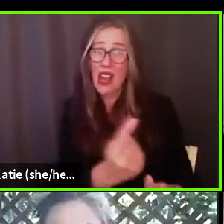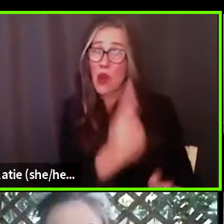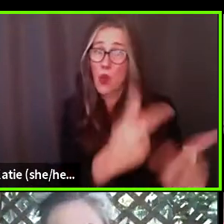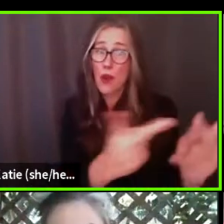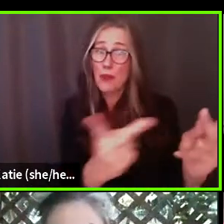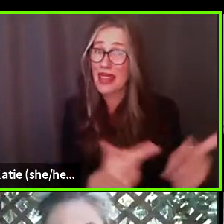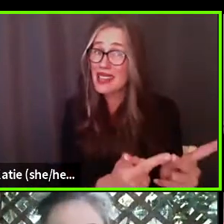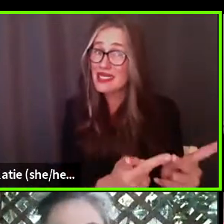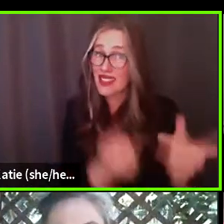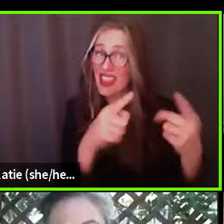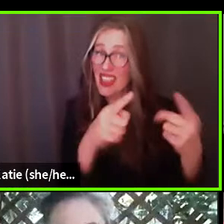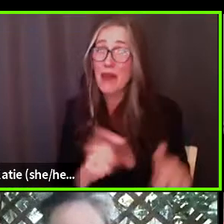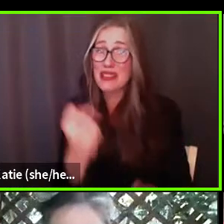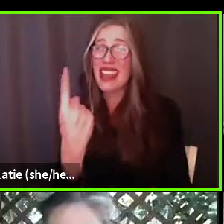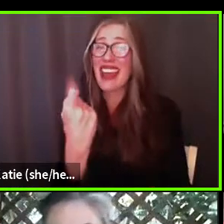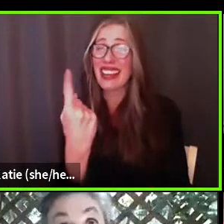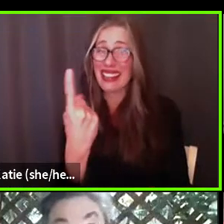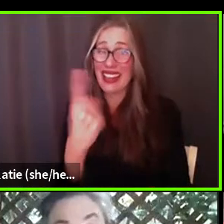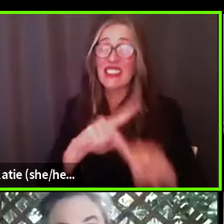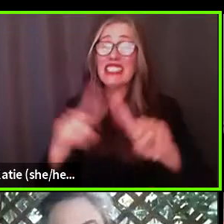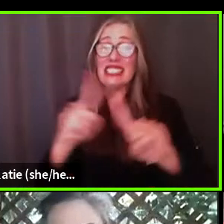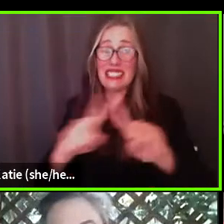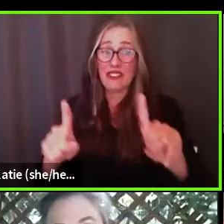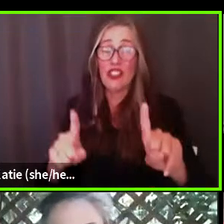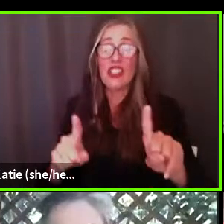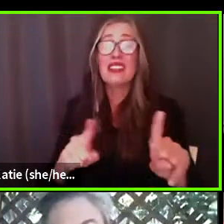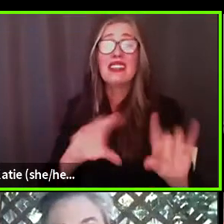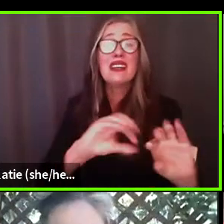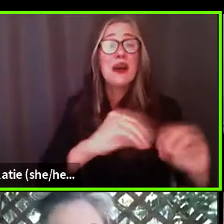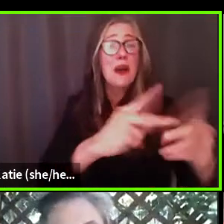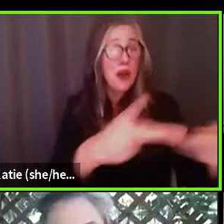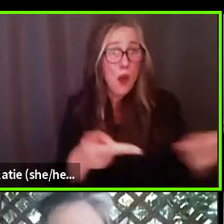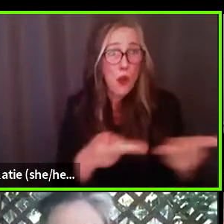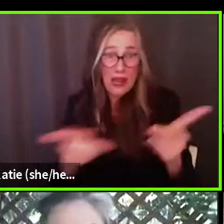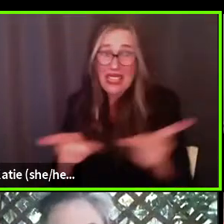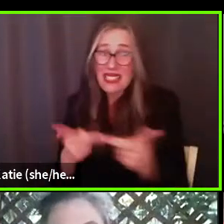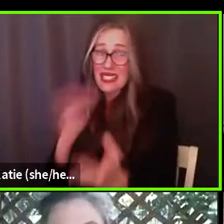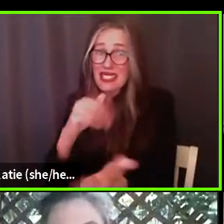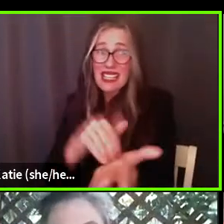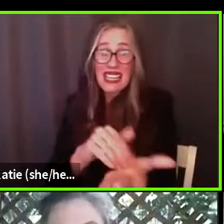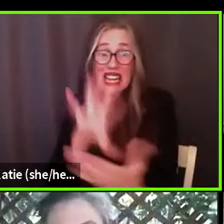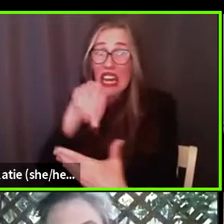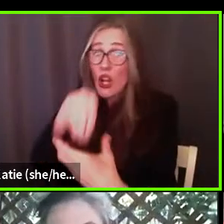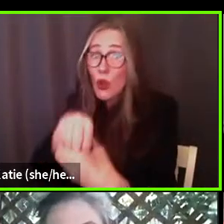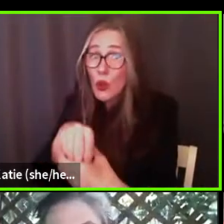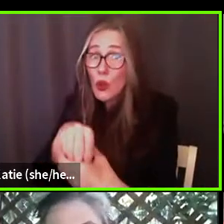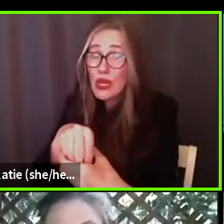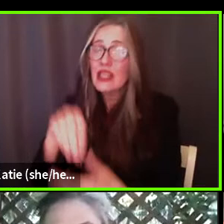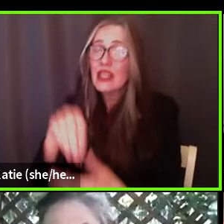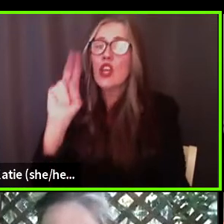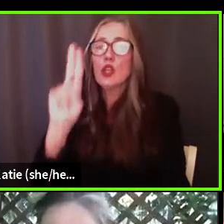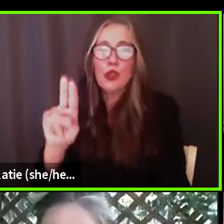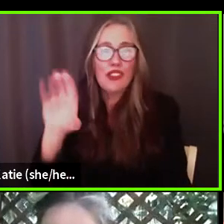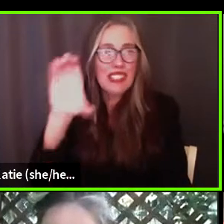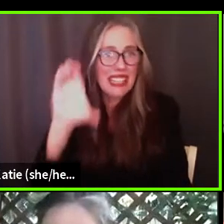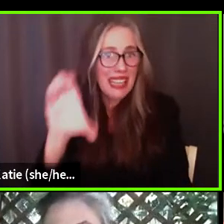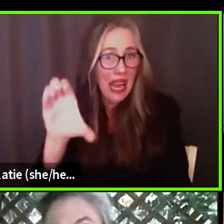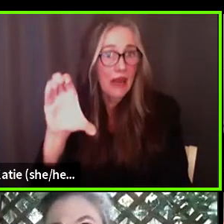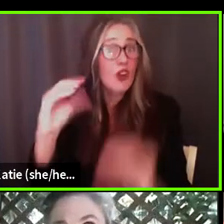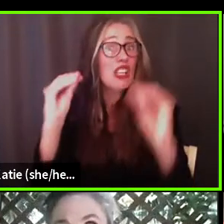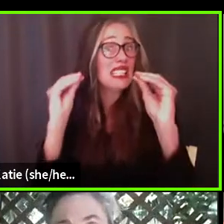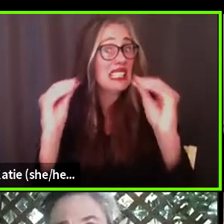see uc university of california teaching medical center um and what i've seen